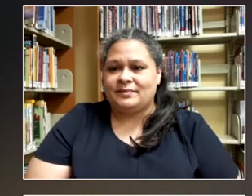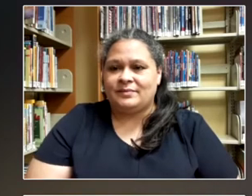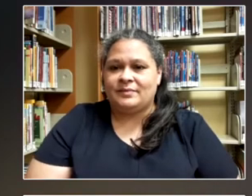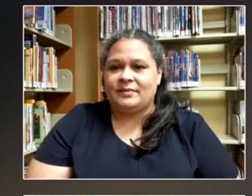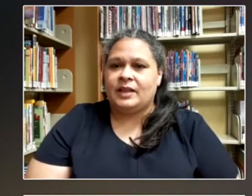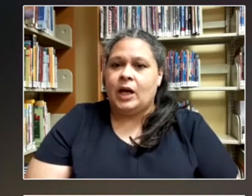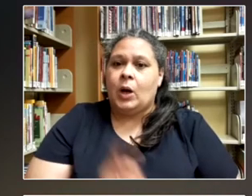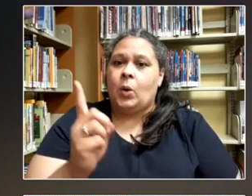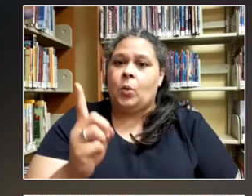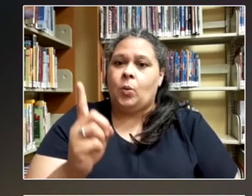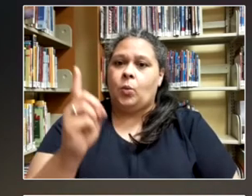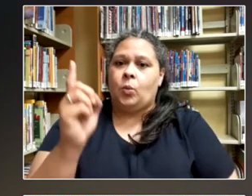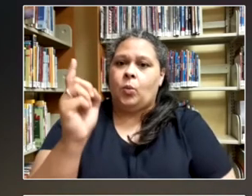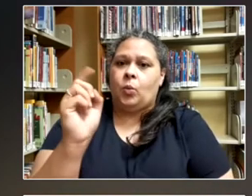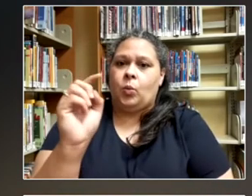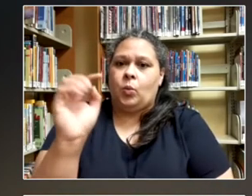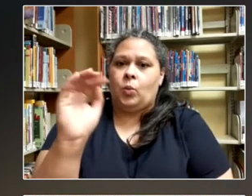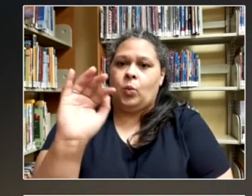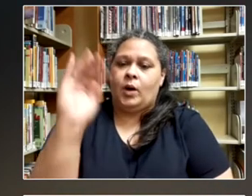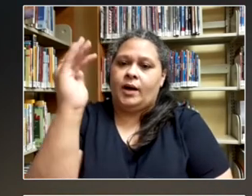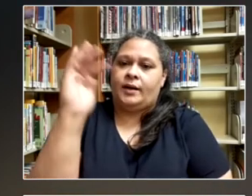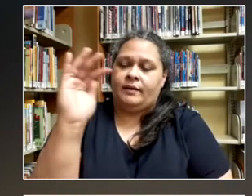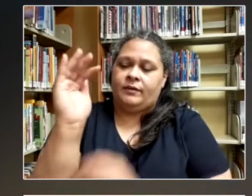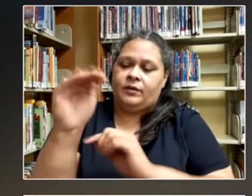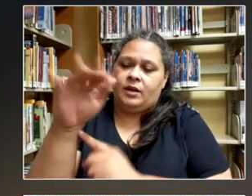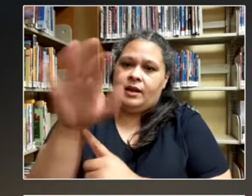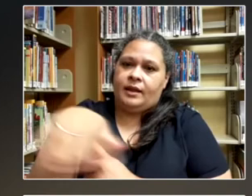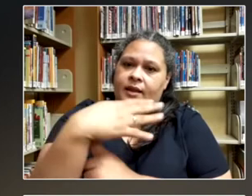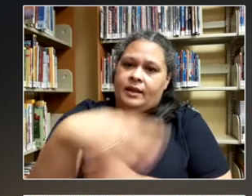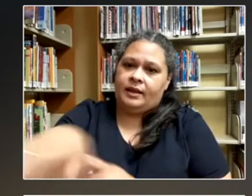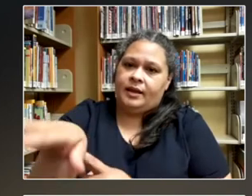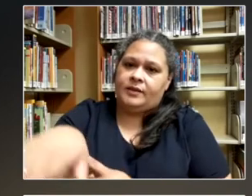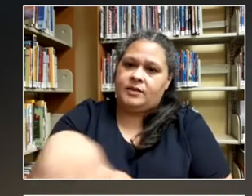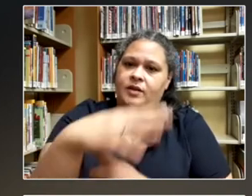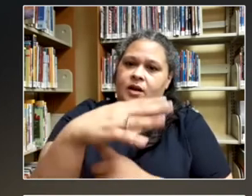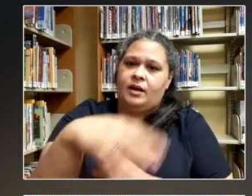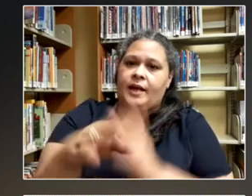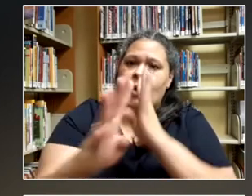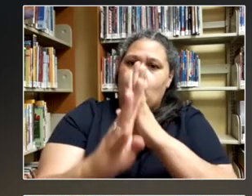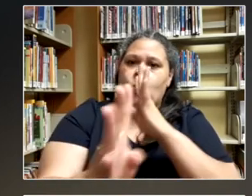One of drooping leaves, bamboo, or even road leek.